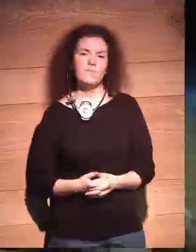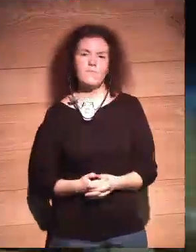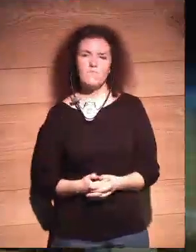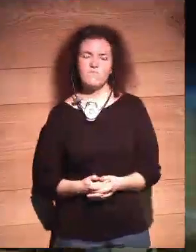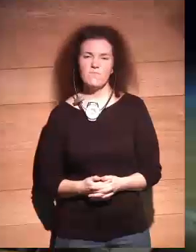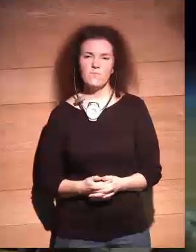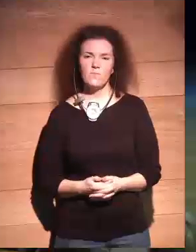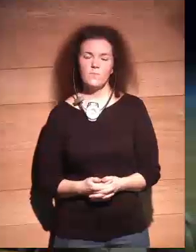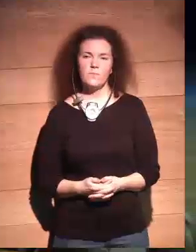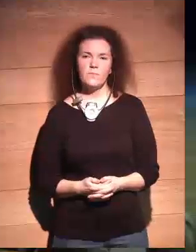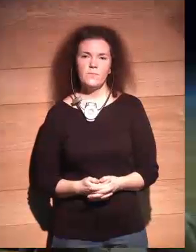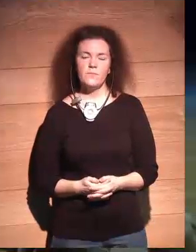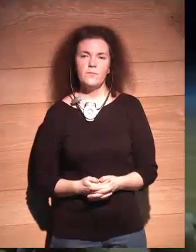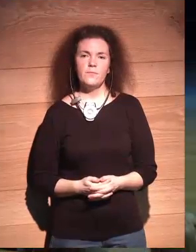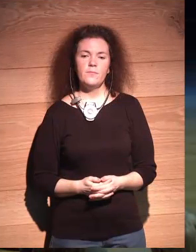much.